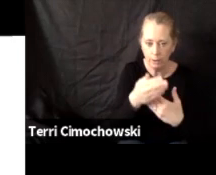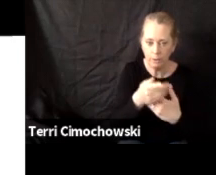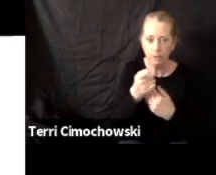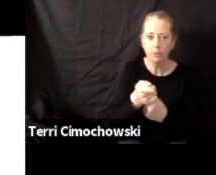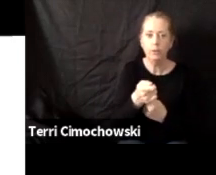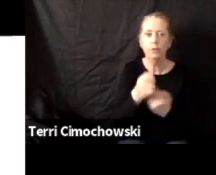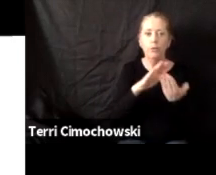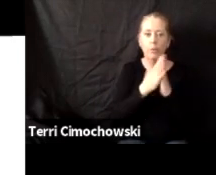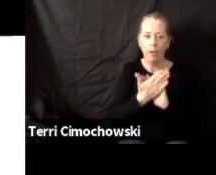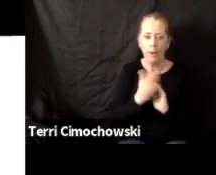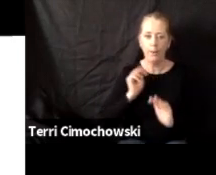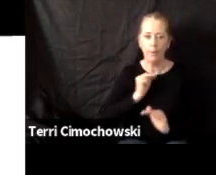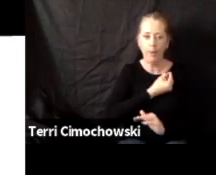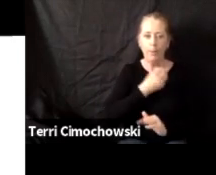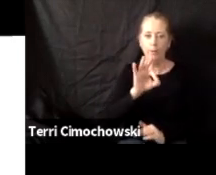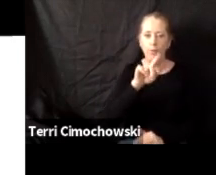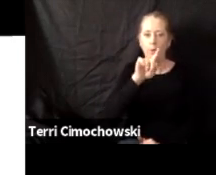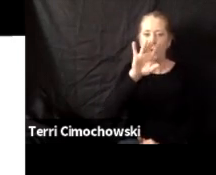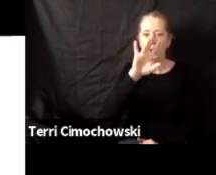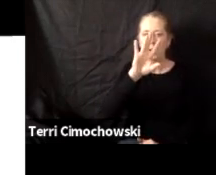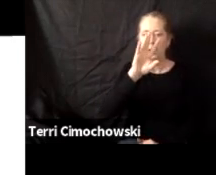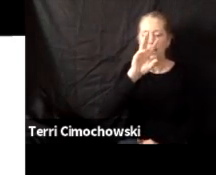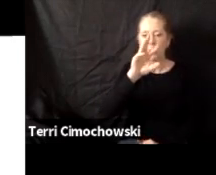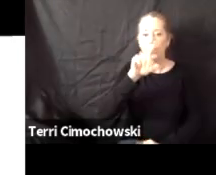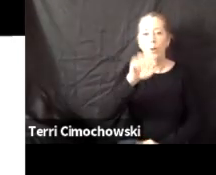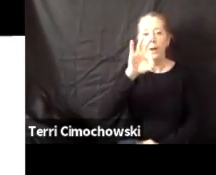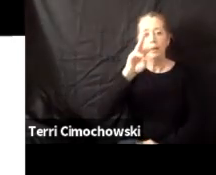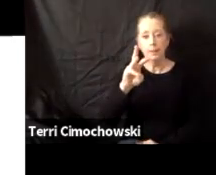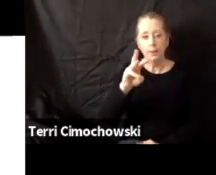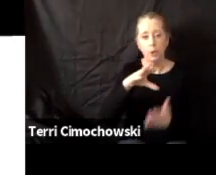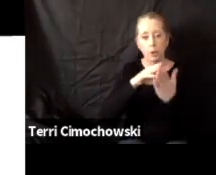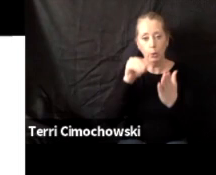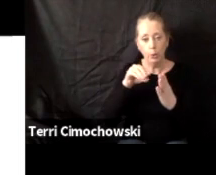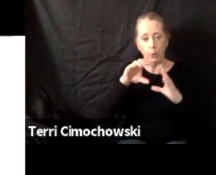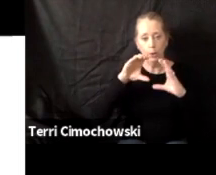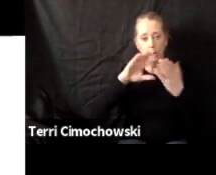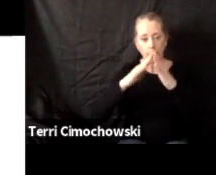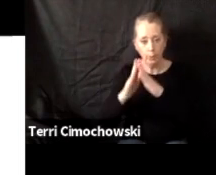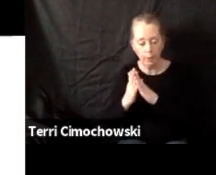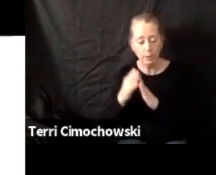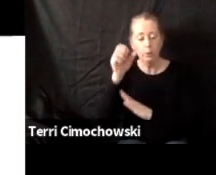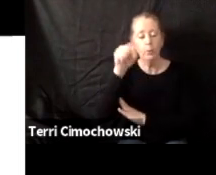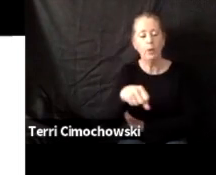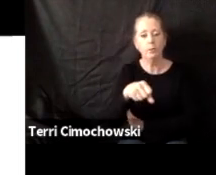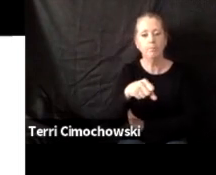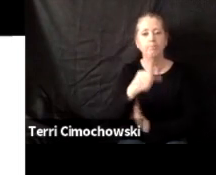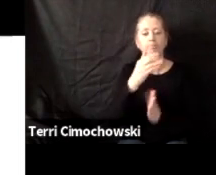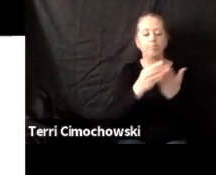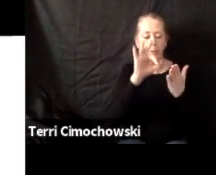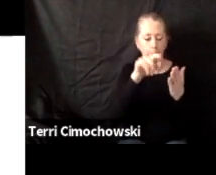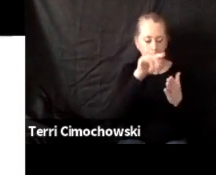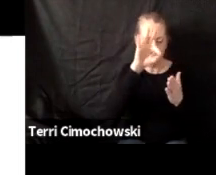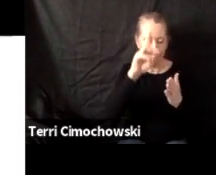the becoming a member of the 196 learning community, being at a school. And so yes, you could be part of